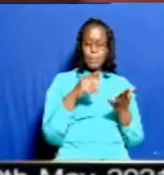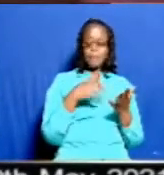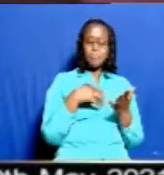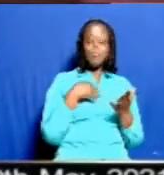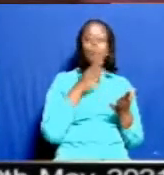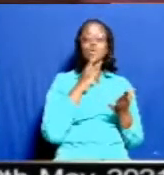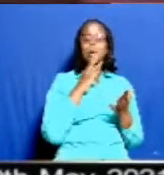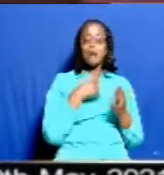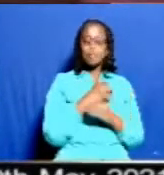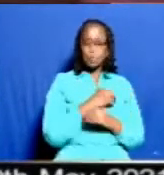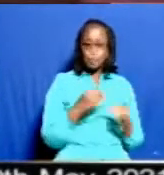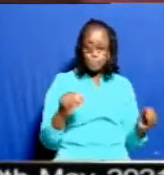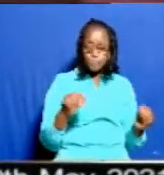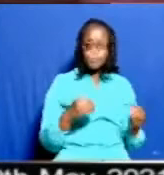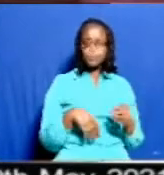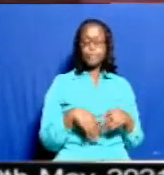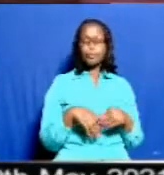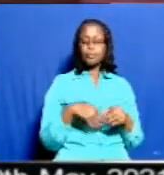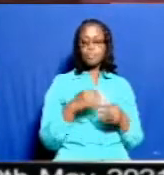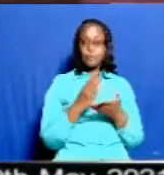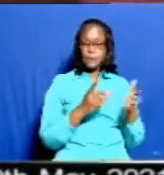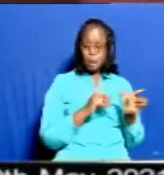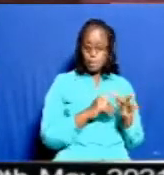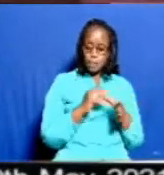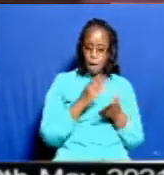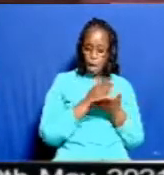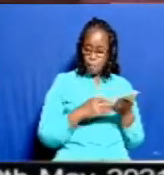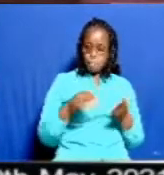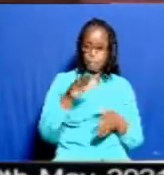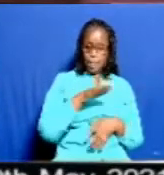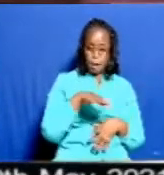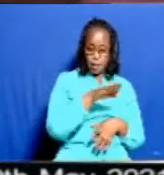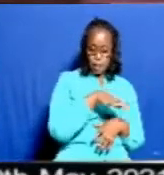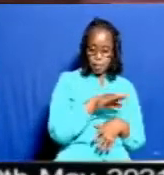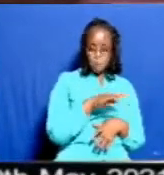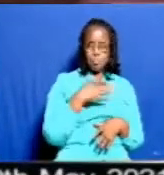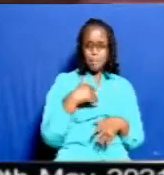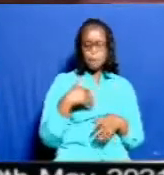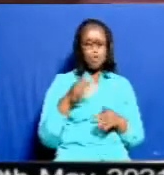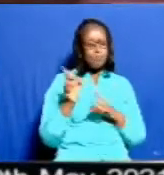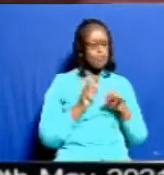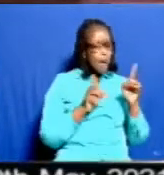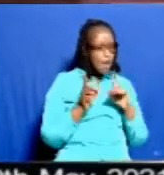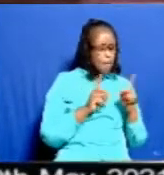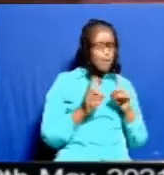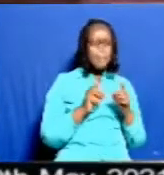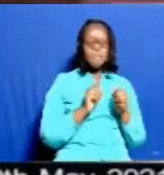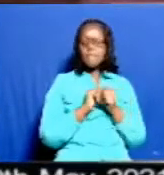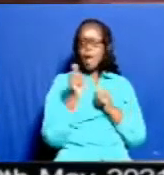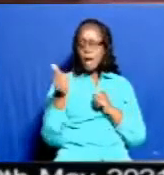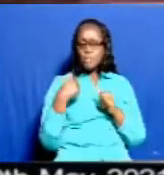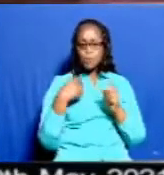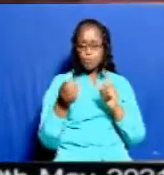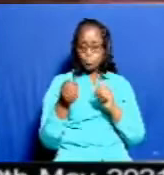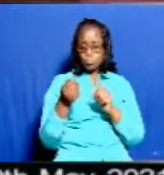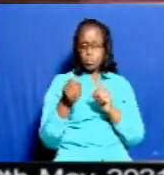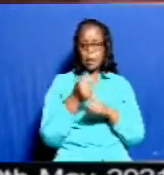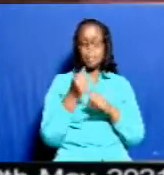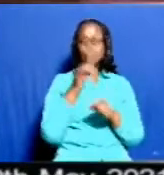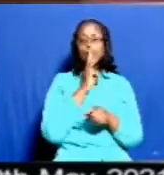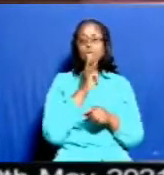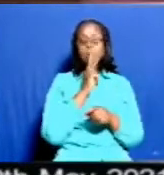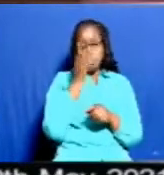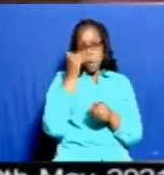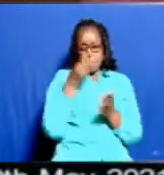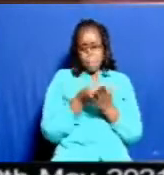water. Remember, you find that some places, people travel kilometers and kilometers to get water because there is no money